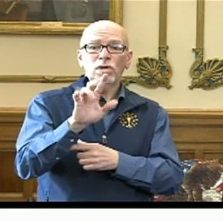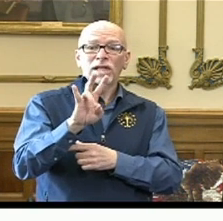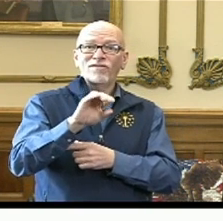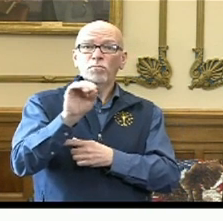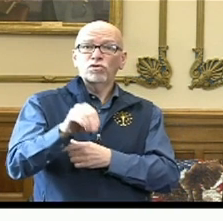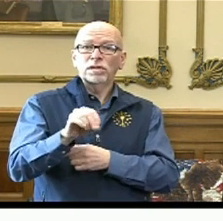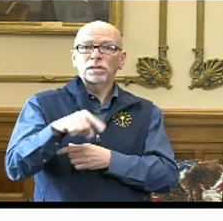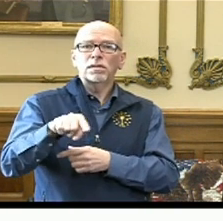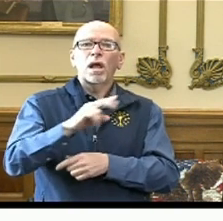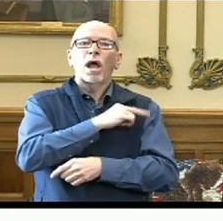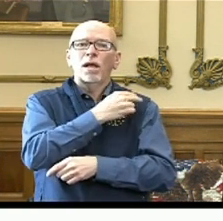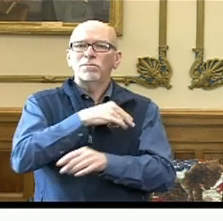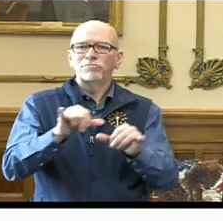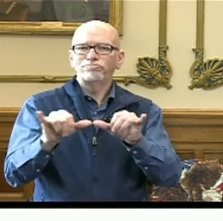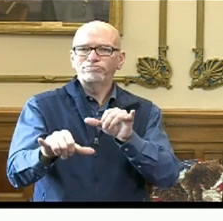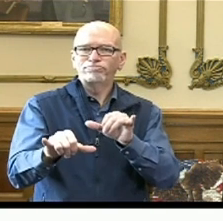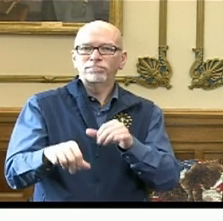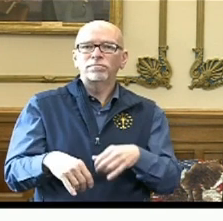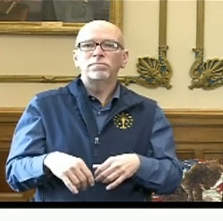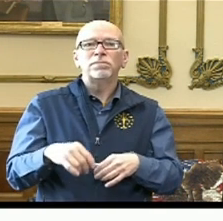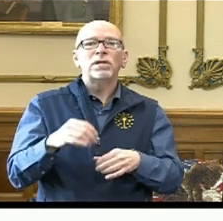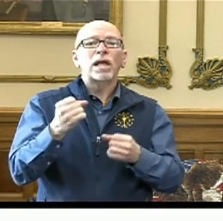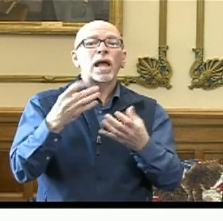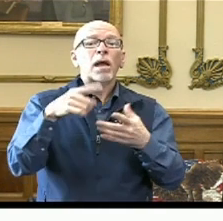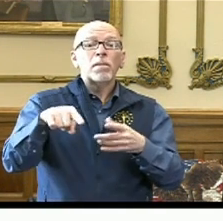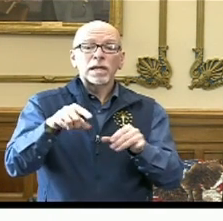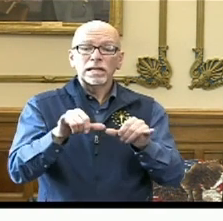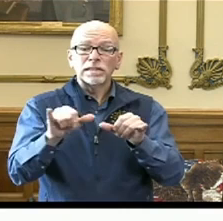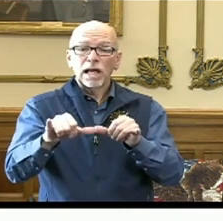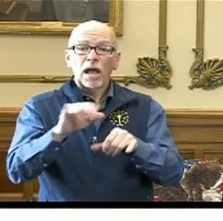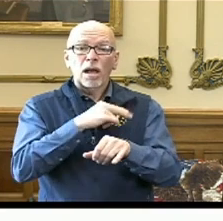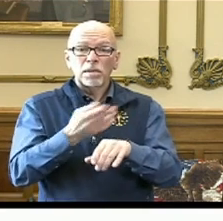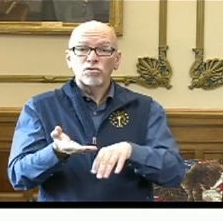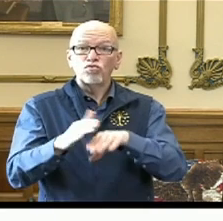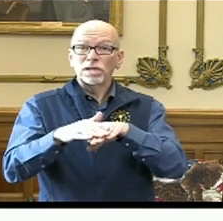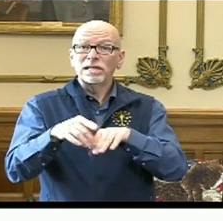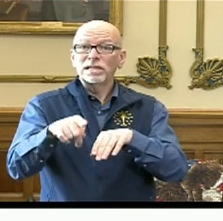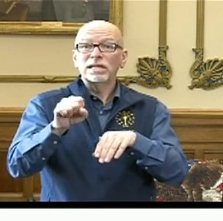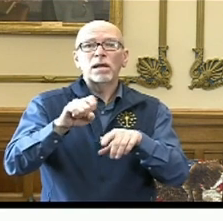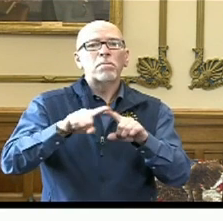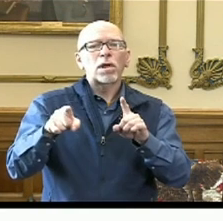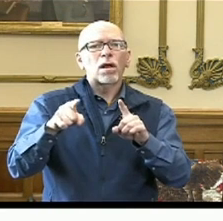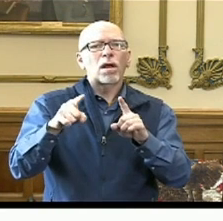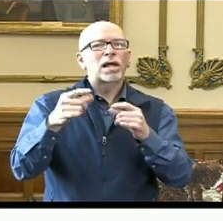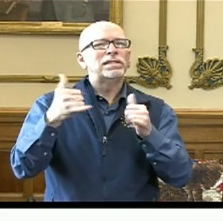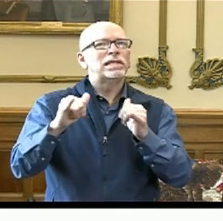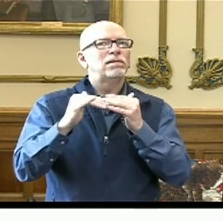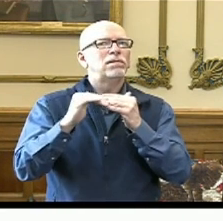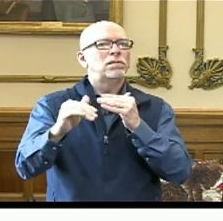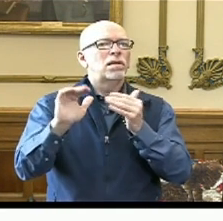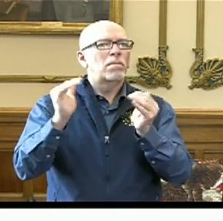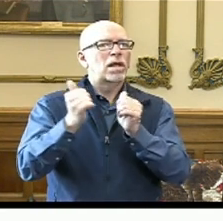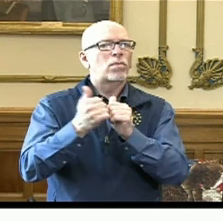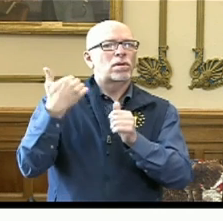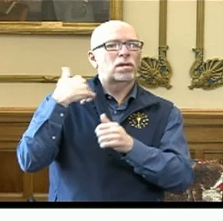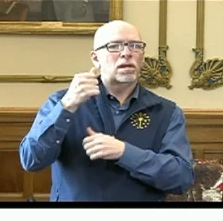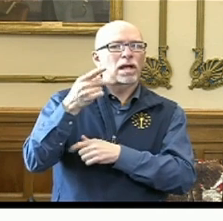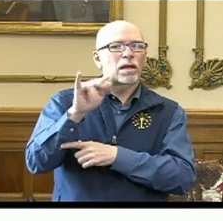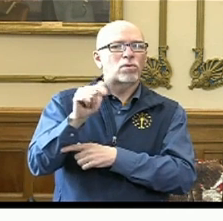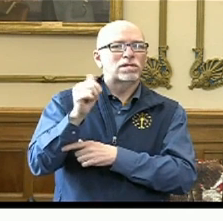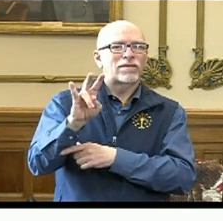27% have been hospitalized. While the number of people hospitalized increased, the rate has stayed steady with what we saw on April